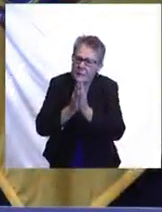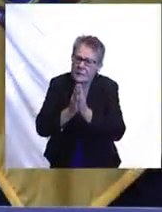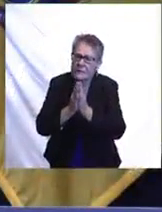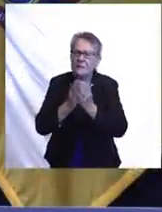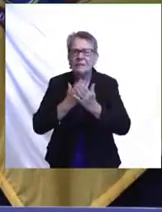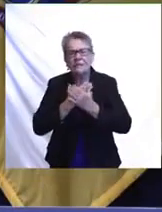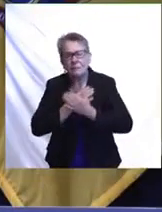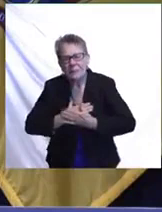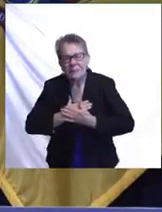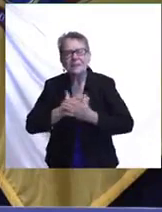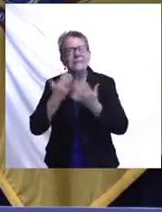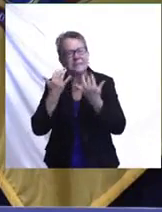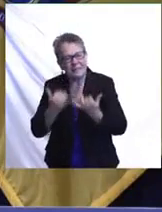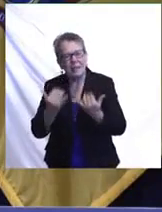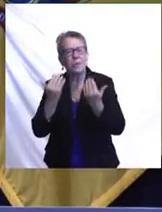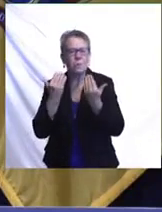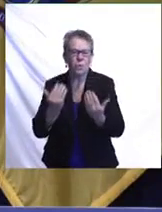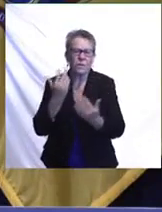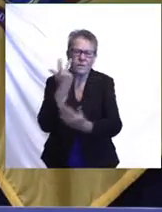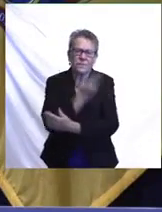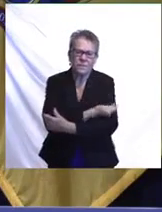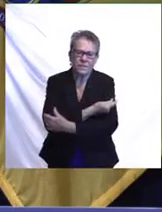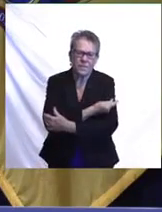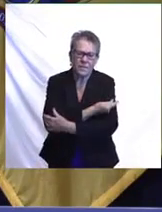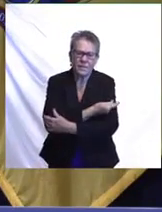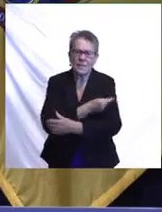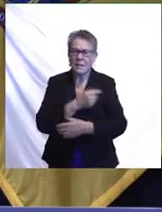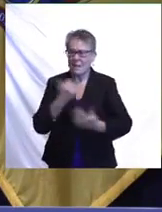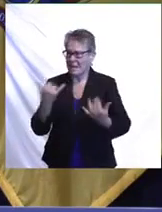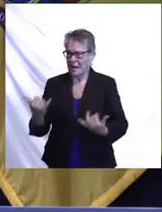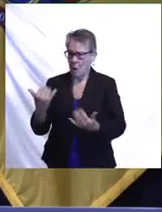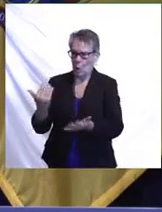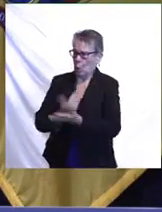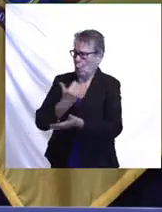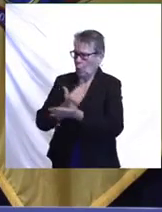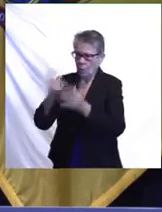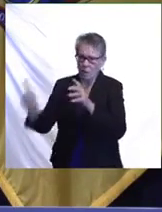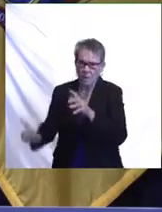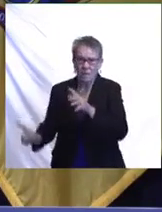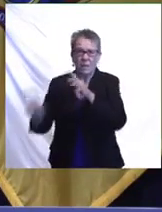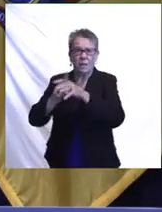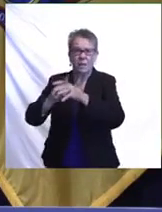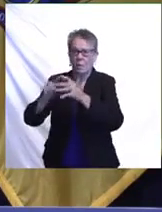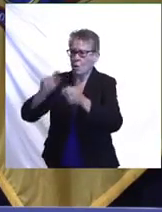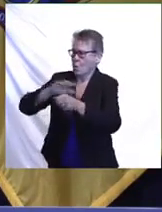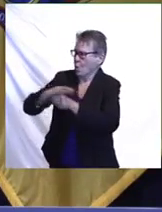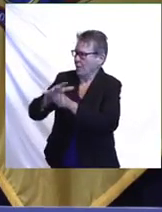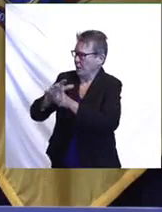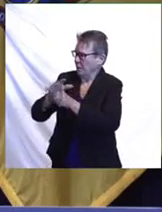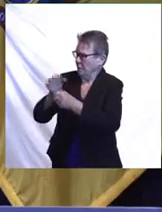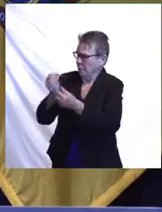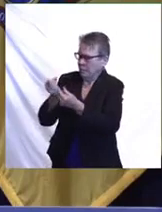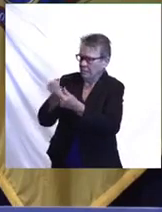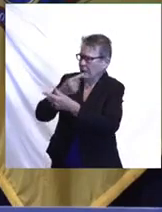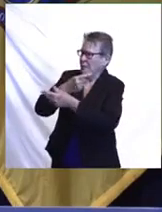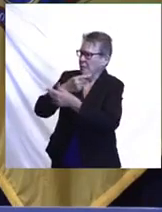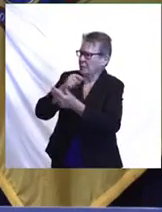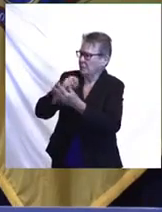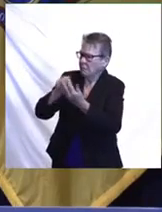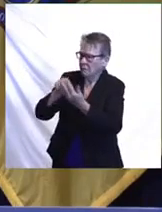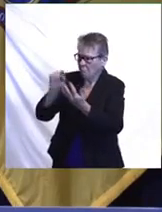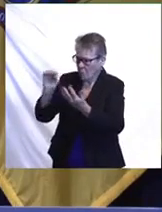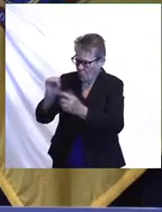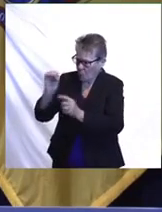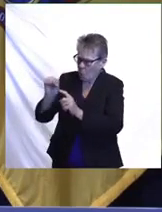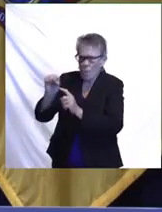the Omicron variant means for us, but we are still not done with Delta. With that, please help me welcome the woman who needs no